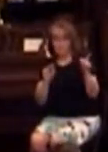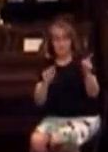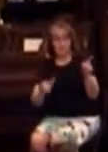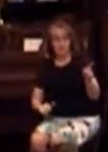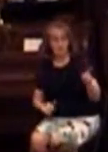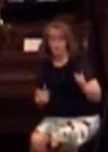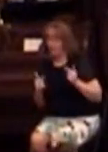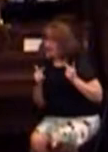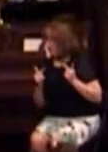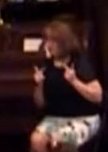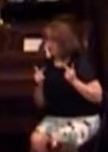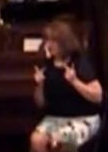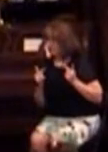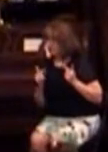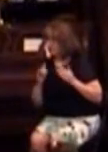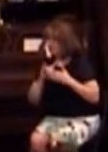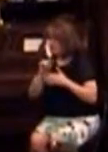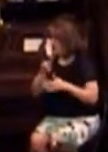in which he's blind?